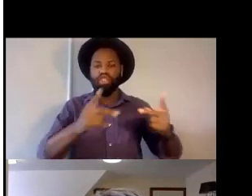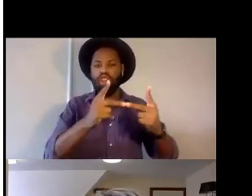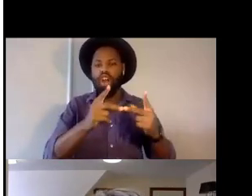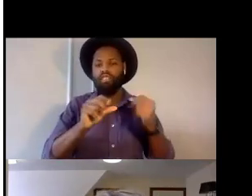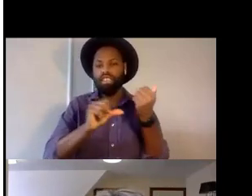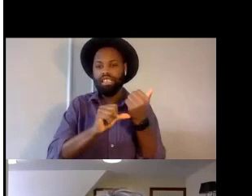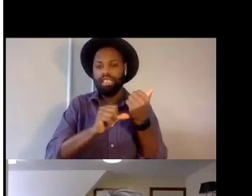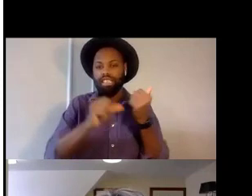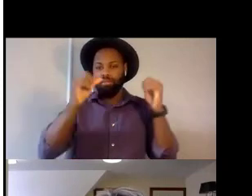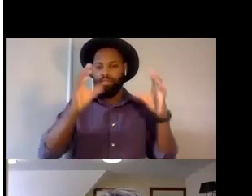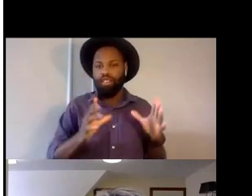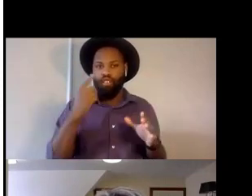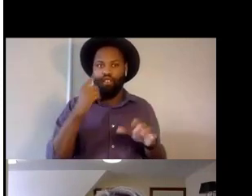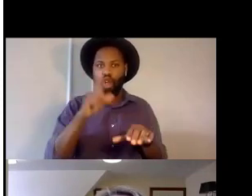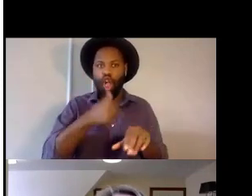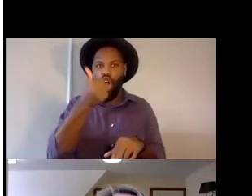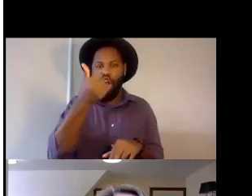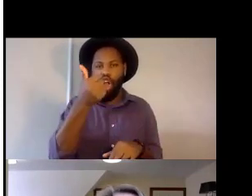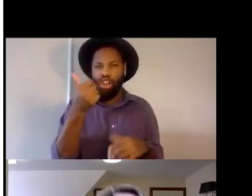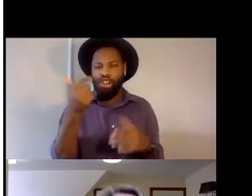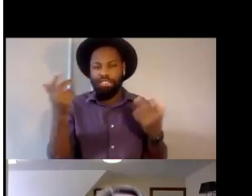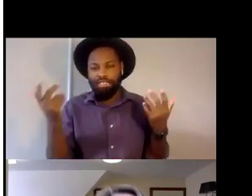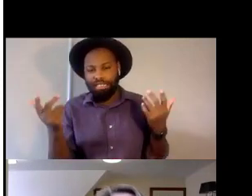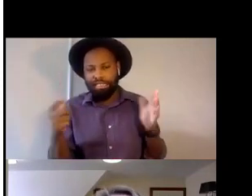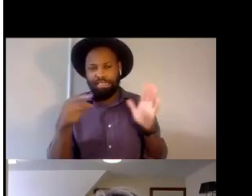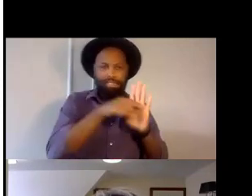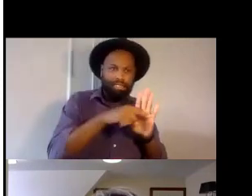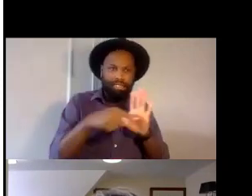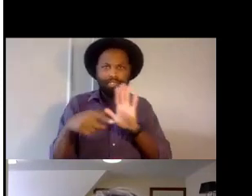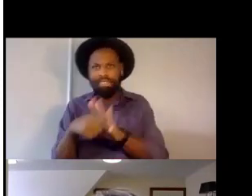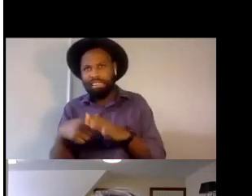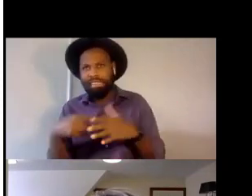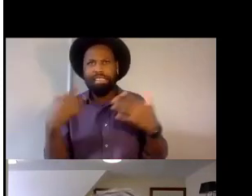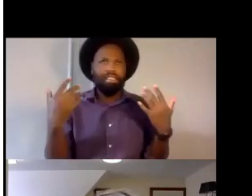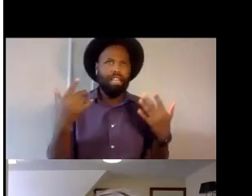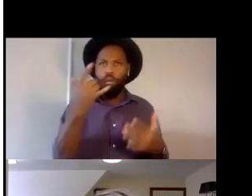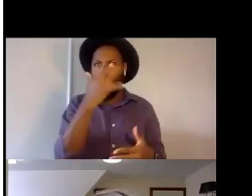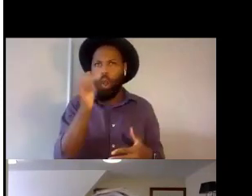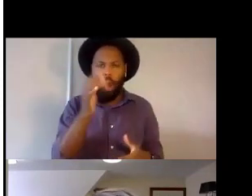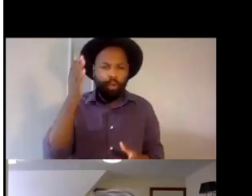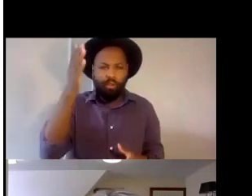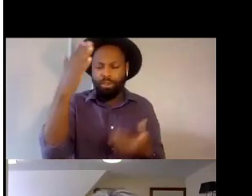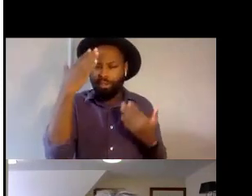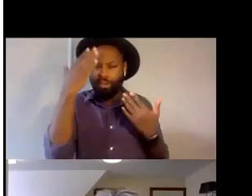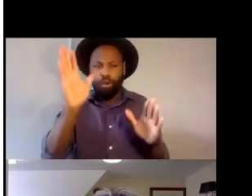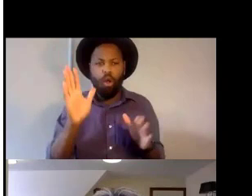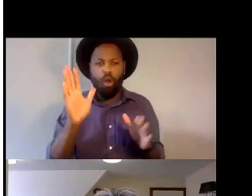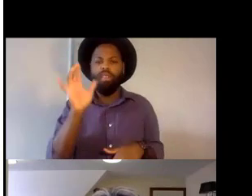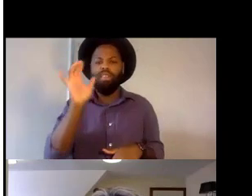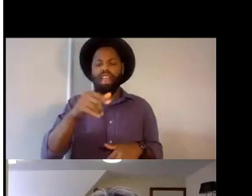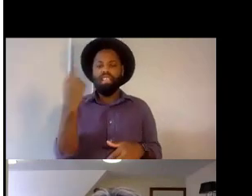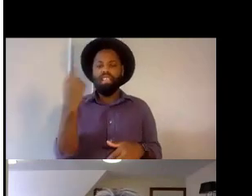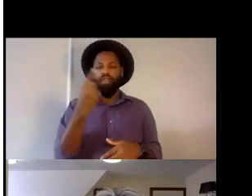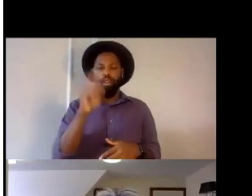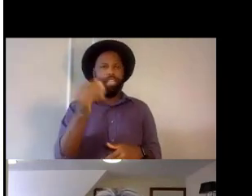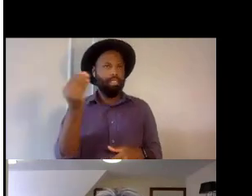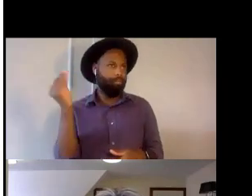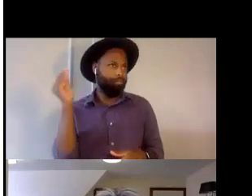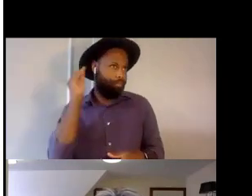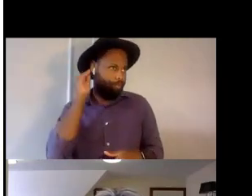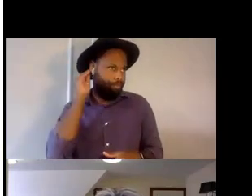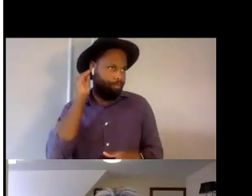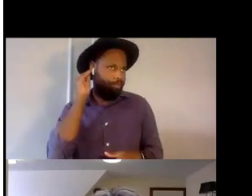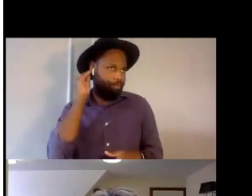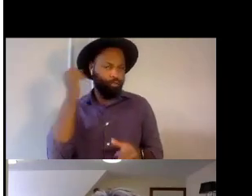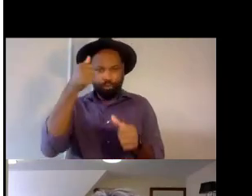it's sort of a double-edged sword. So I do not know what this will look like, but that's something that I think we need to be mindful of as we